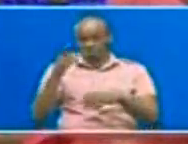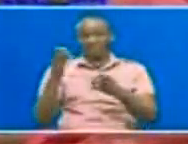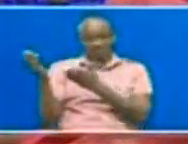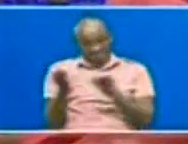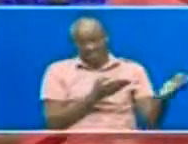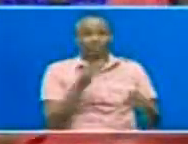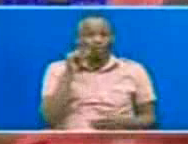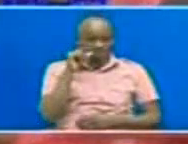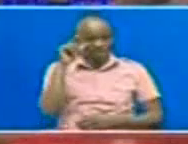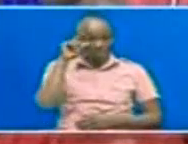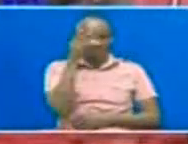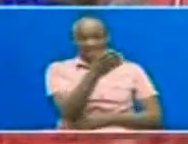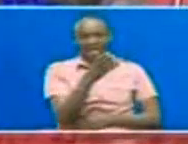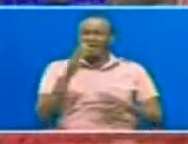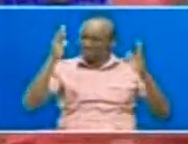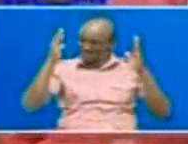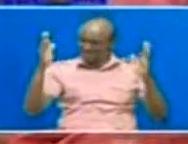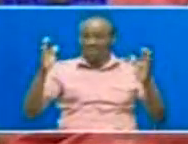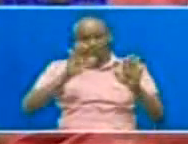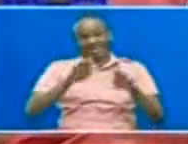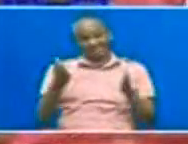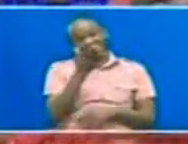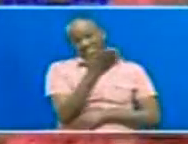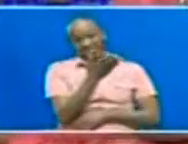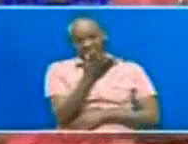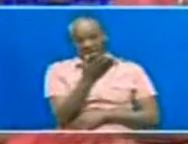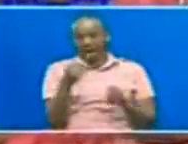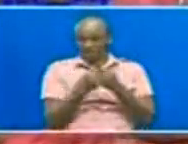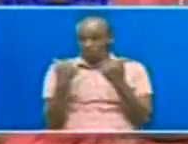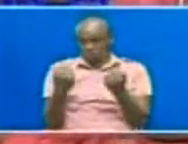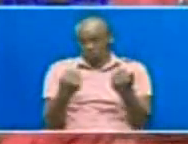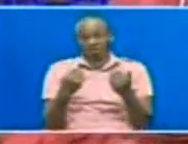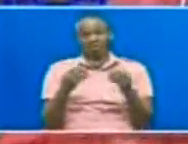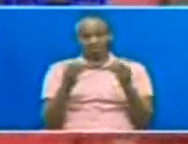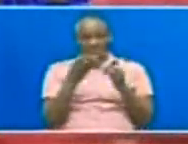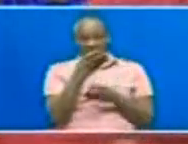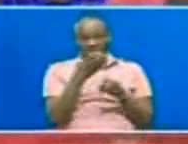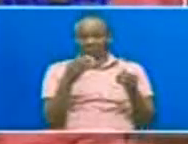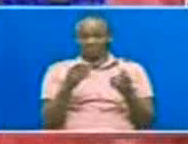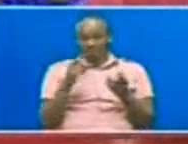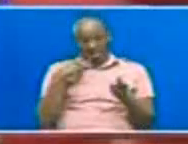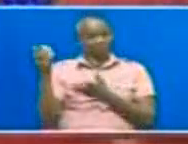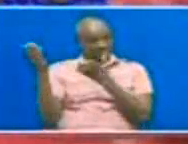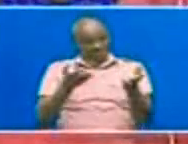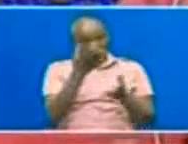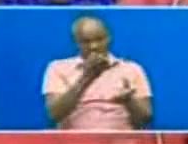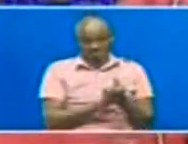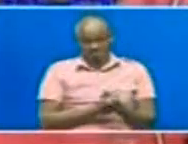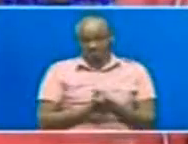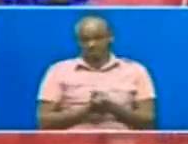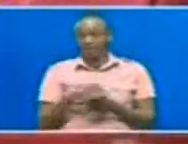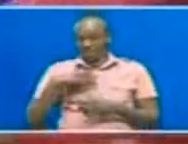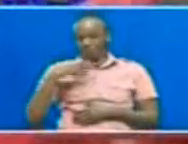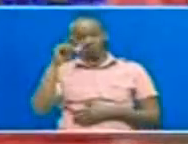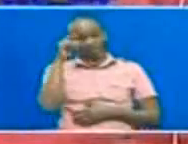in Mombasa. There was a big function of youth tournament. So I was invited by the officials of